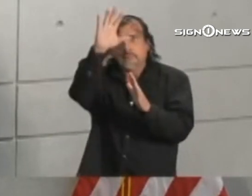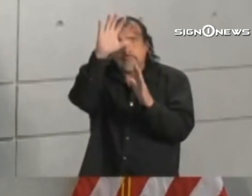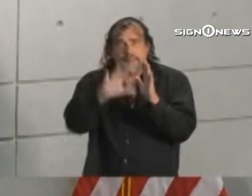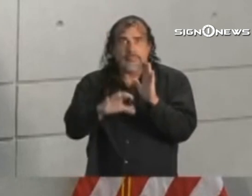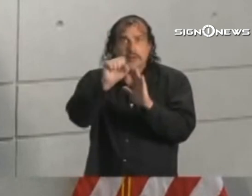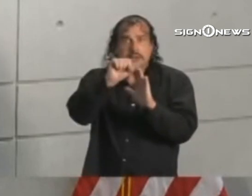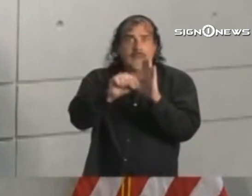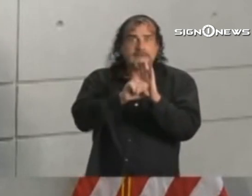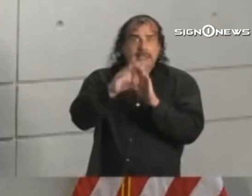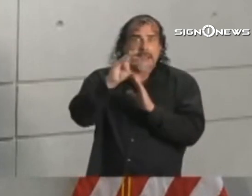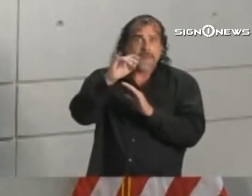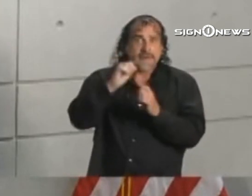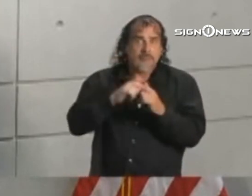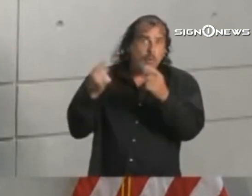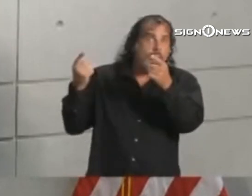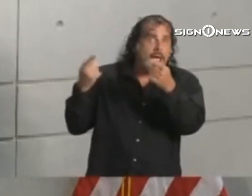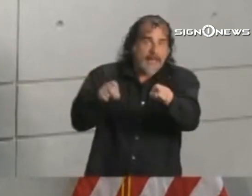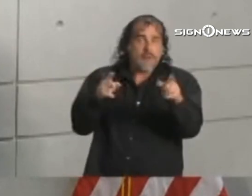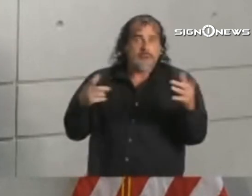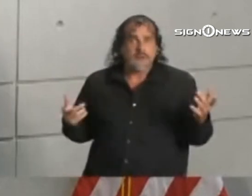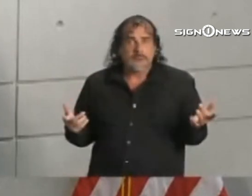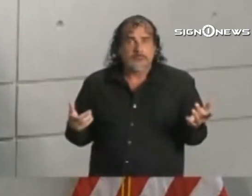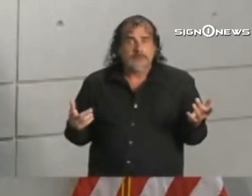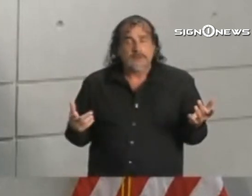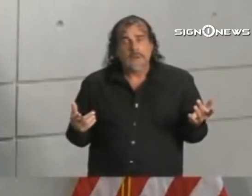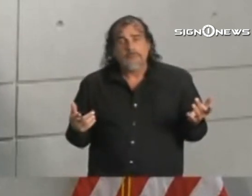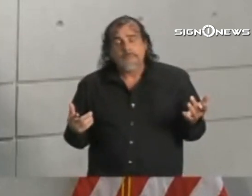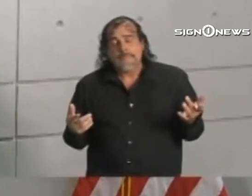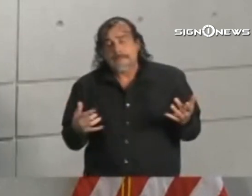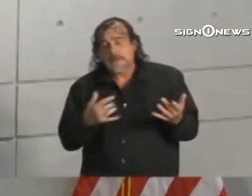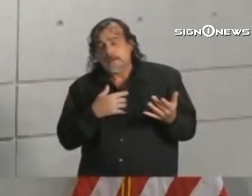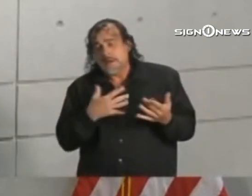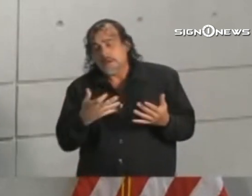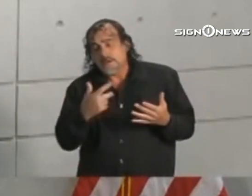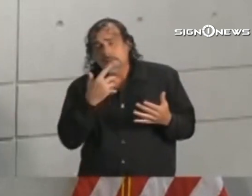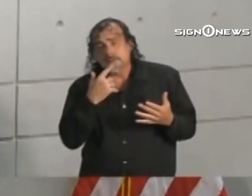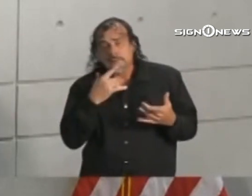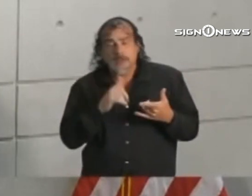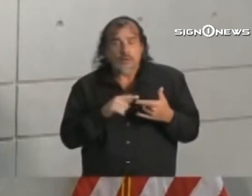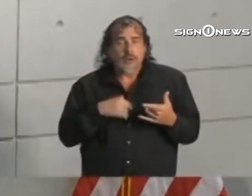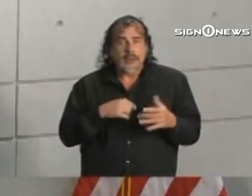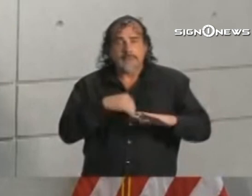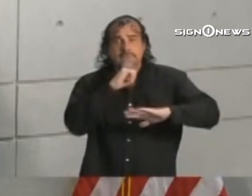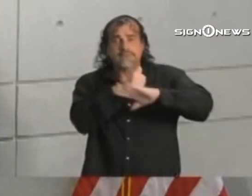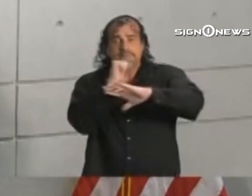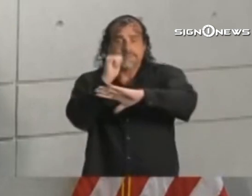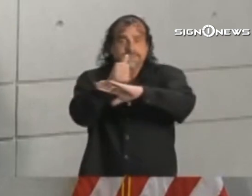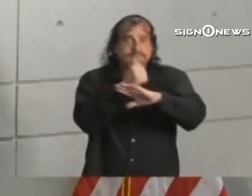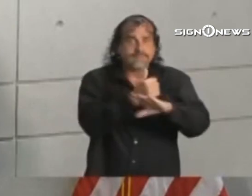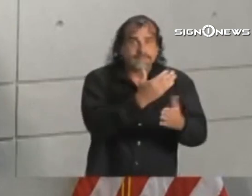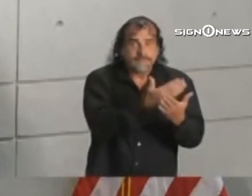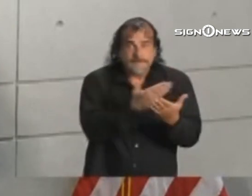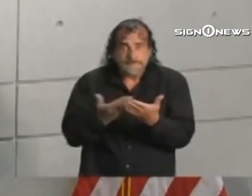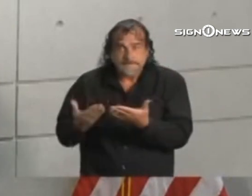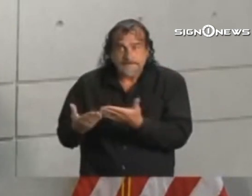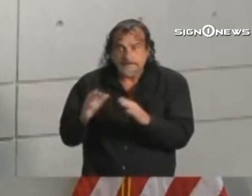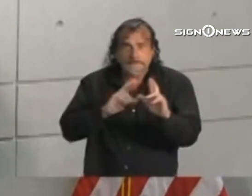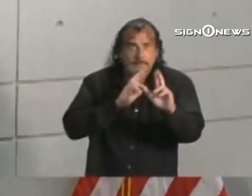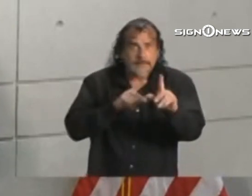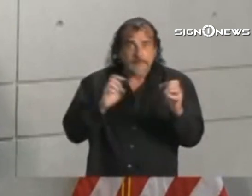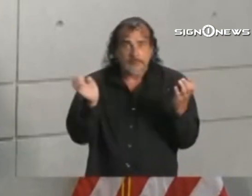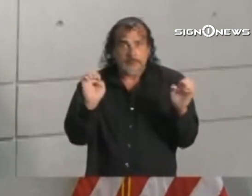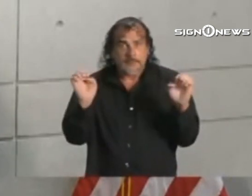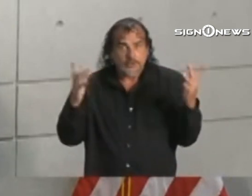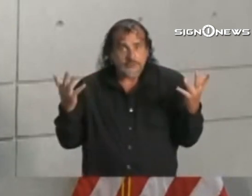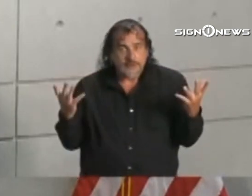the course of that period of time. So let's talk about the resources that we've got out. General Boyles is going to talk about his assets here